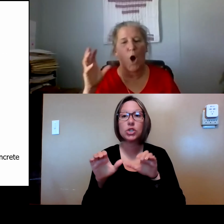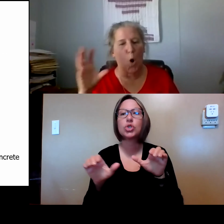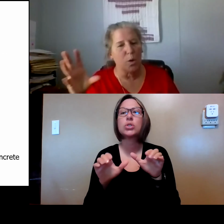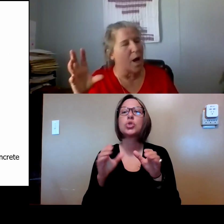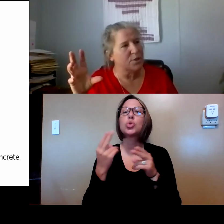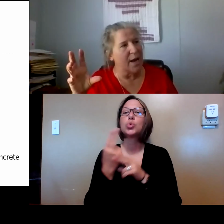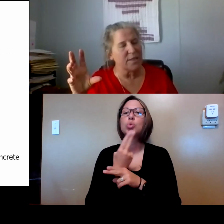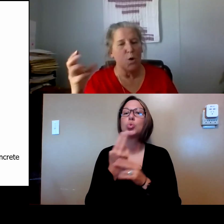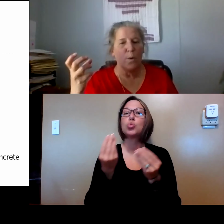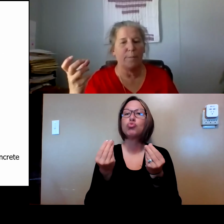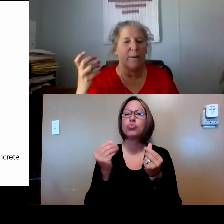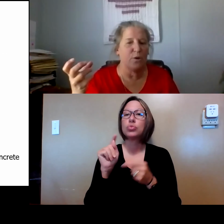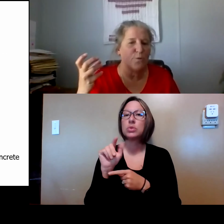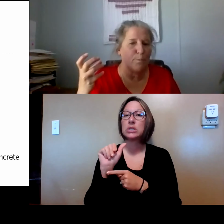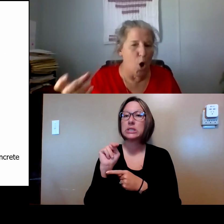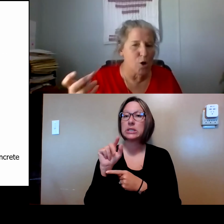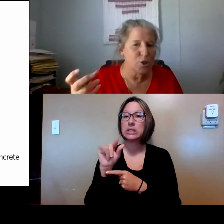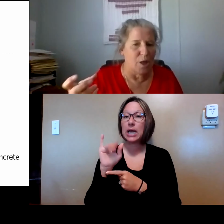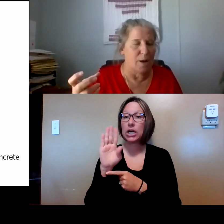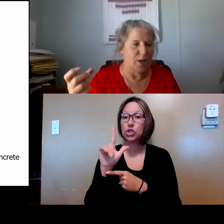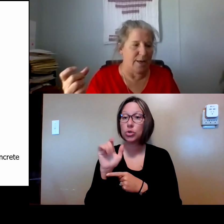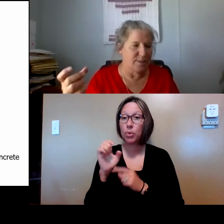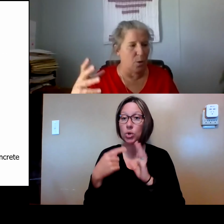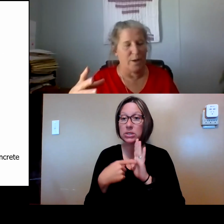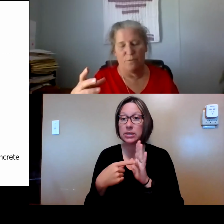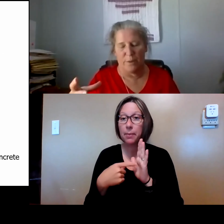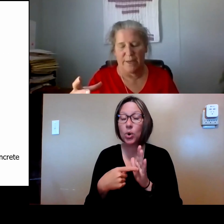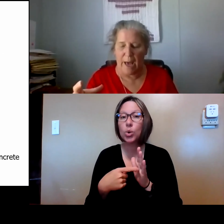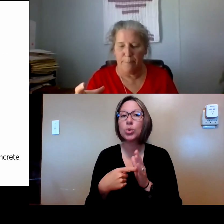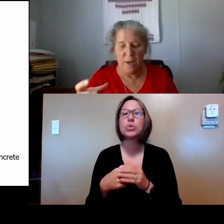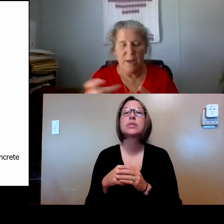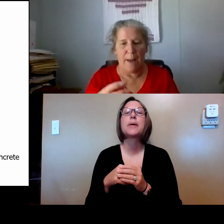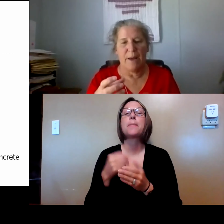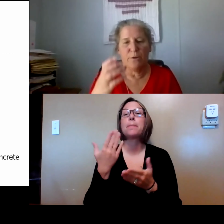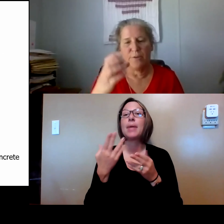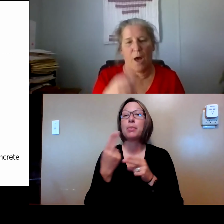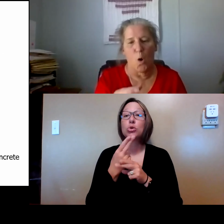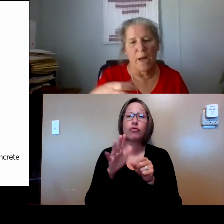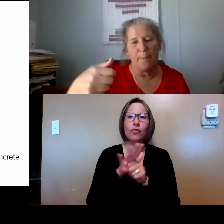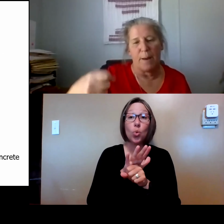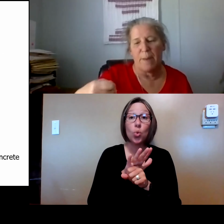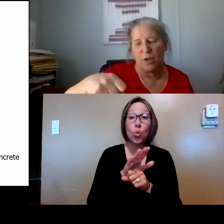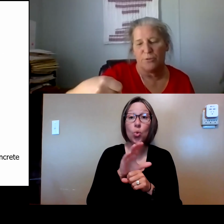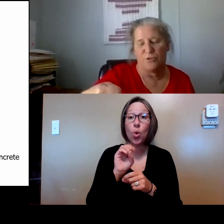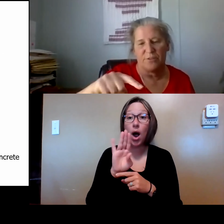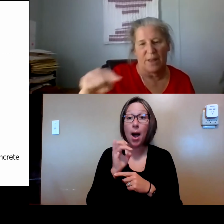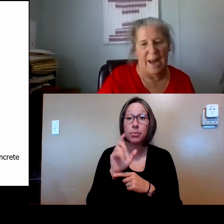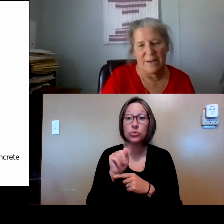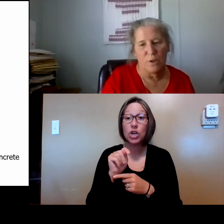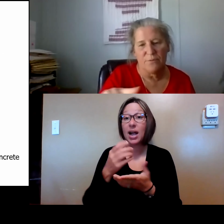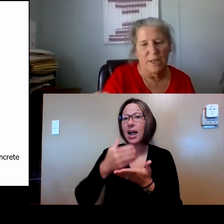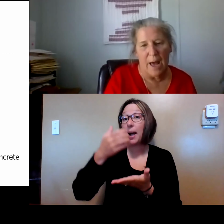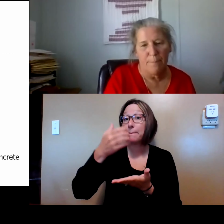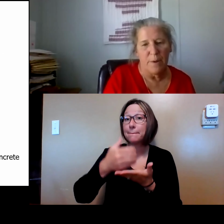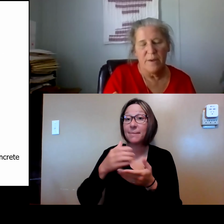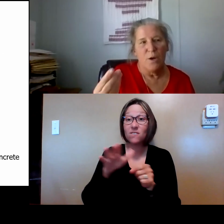use the whole object. We may use partial objects. So with a cup, I may use the whole cup. I may use just the